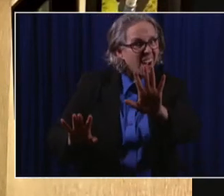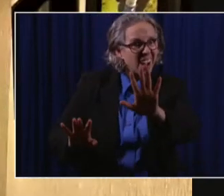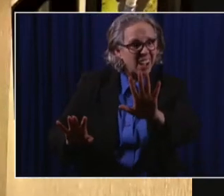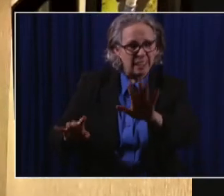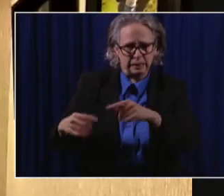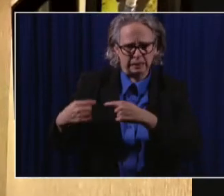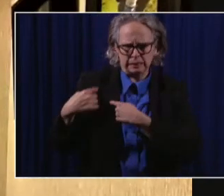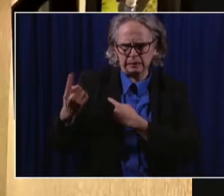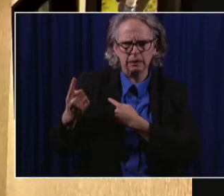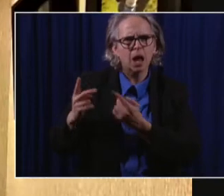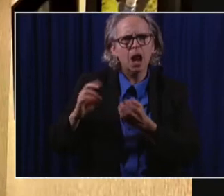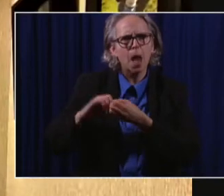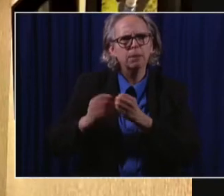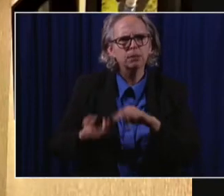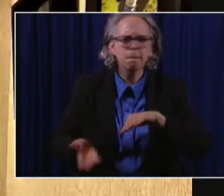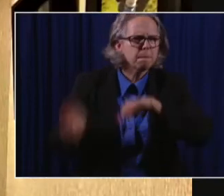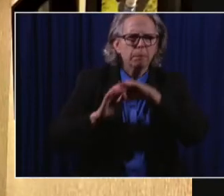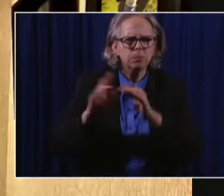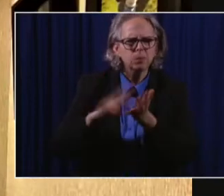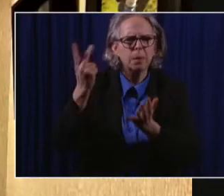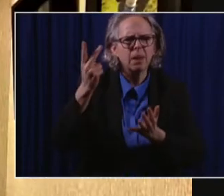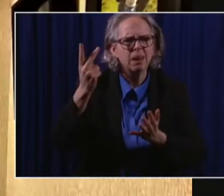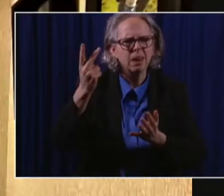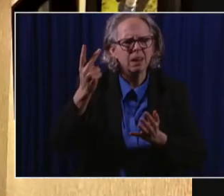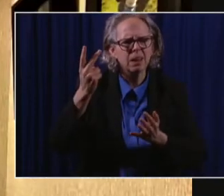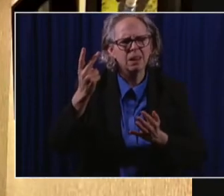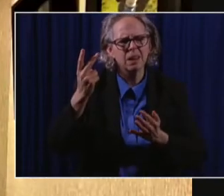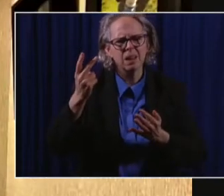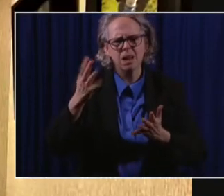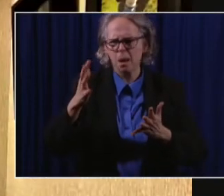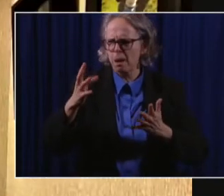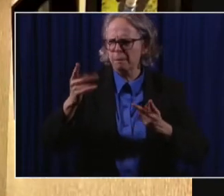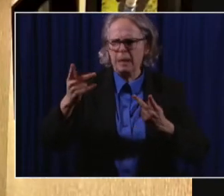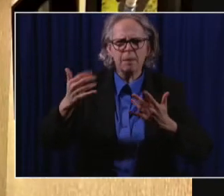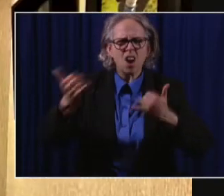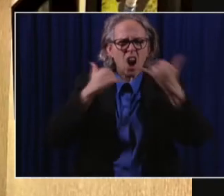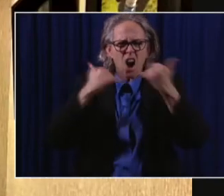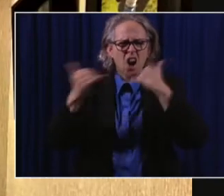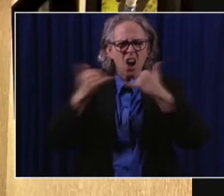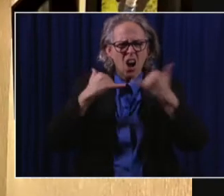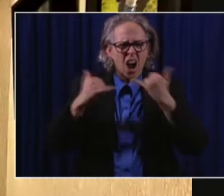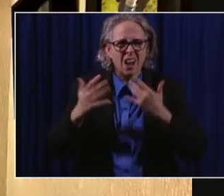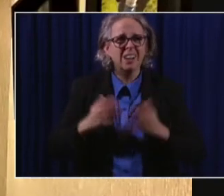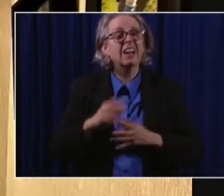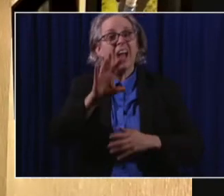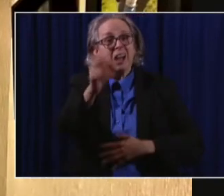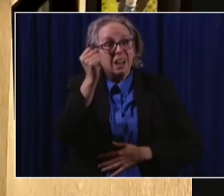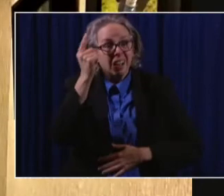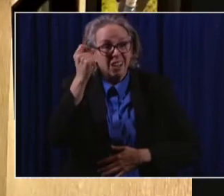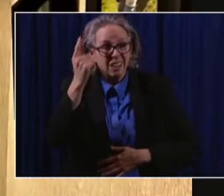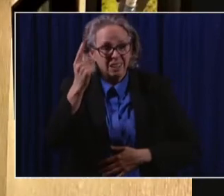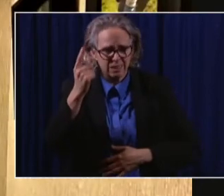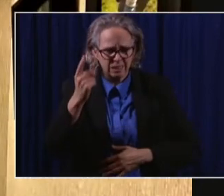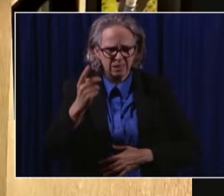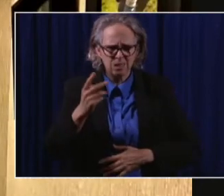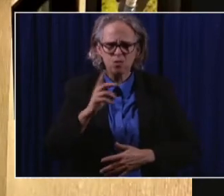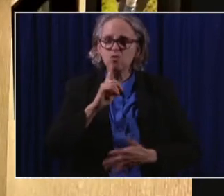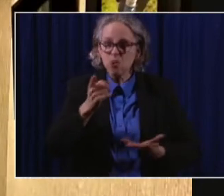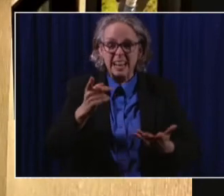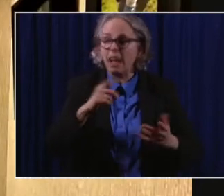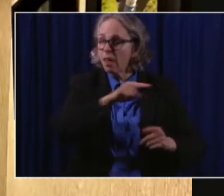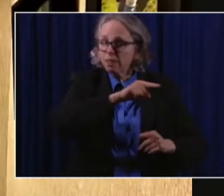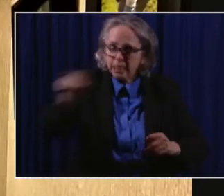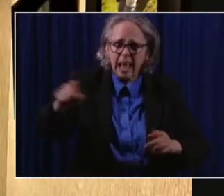and the folks that I speak to who test positive, it's a pretty similar theme. It's they've spent